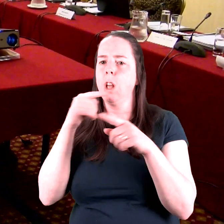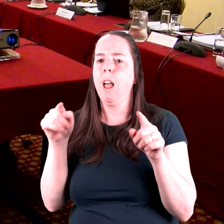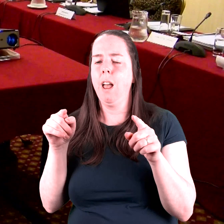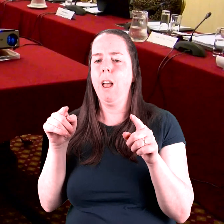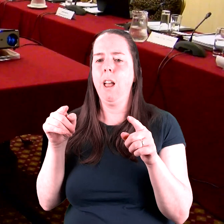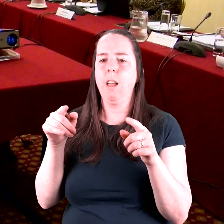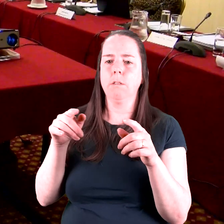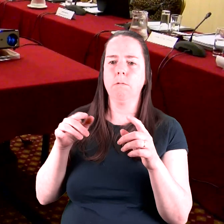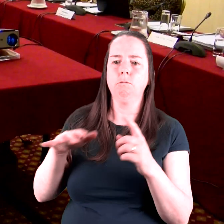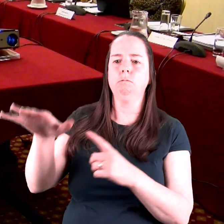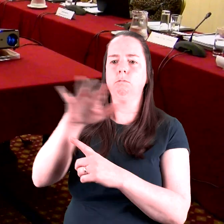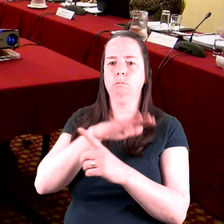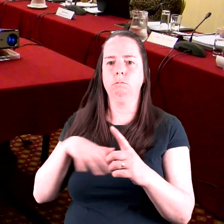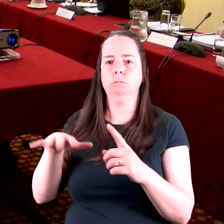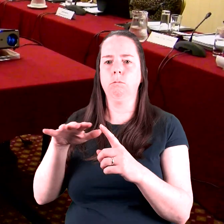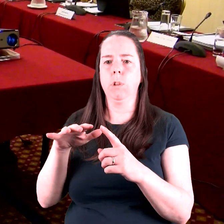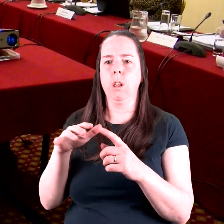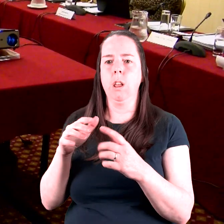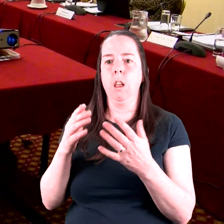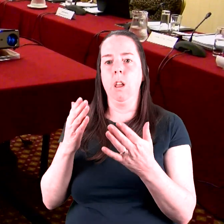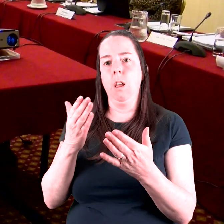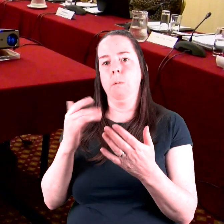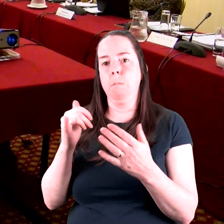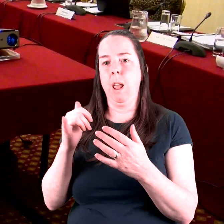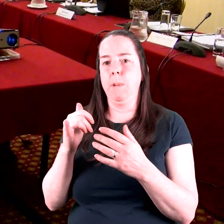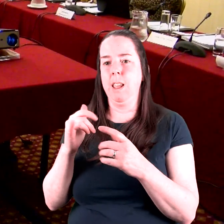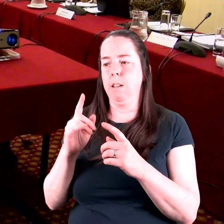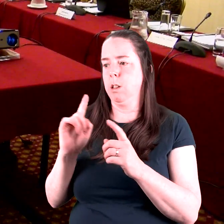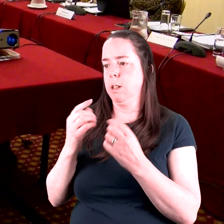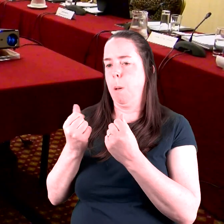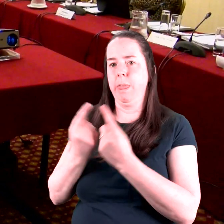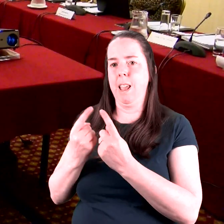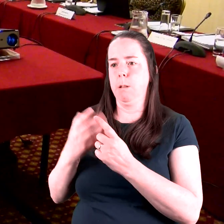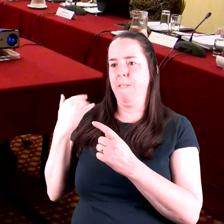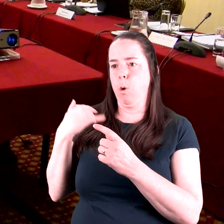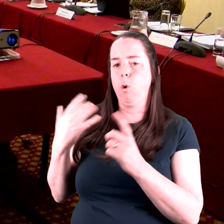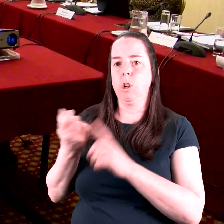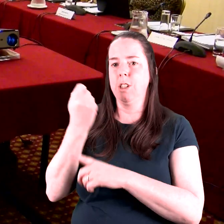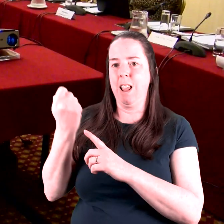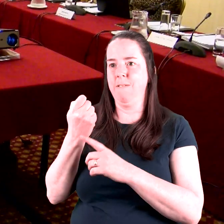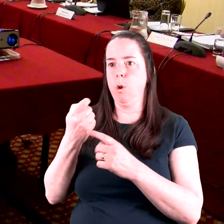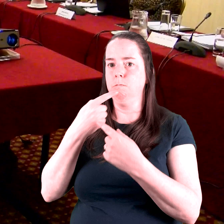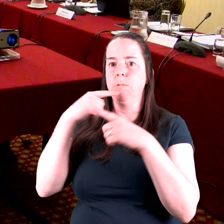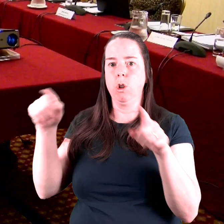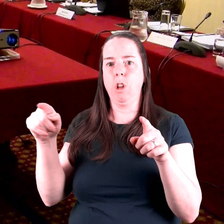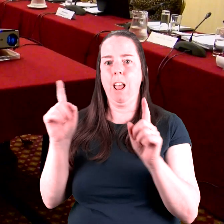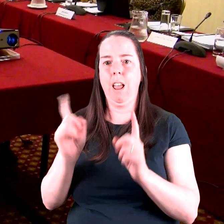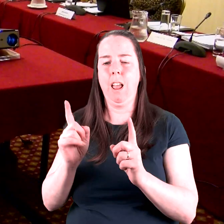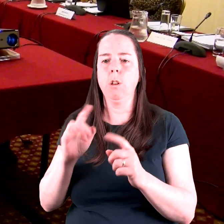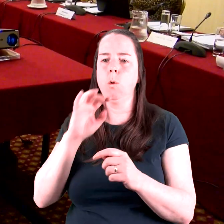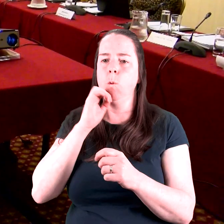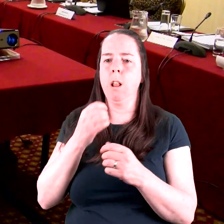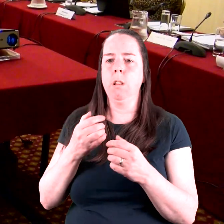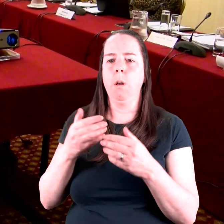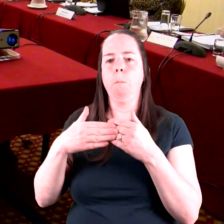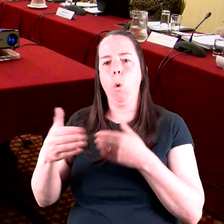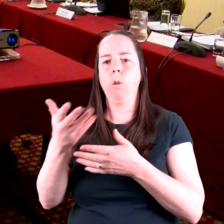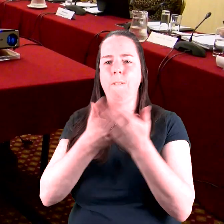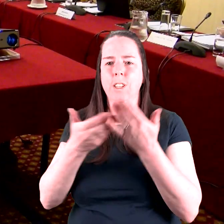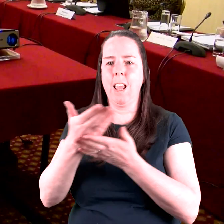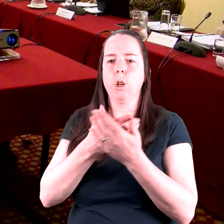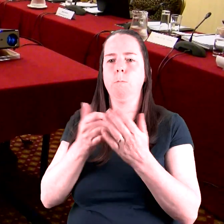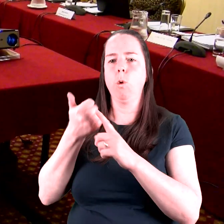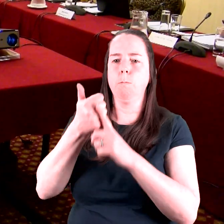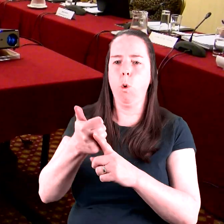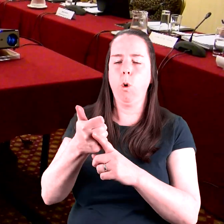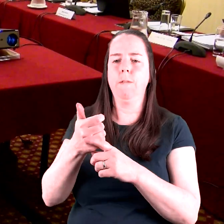can share across places and others some of the things that maybe have happened before that have been successful. So we will put in more conversations and more support for